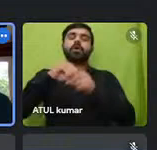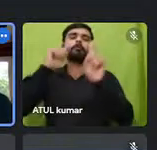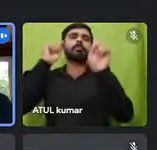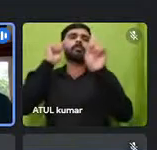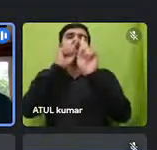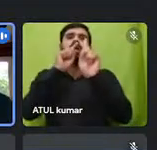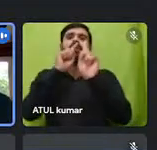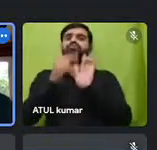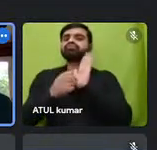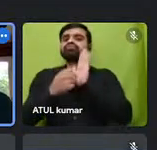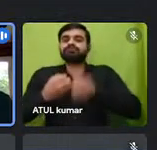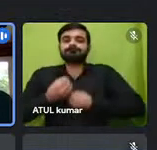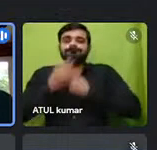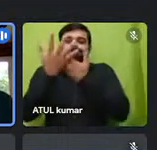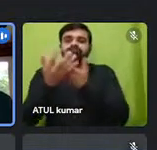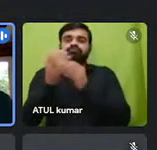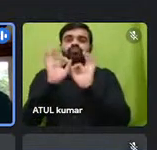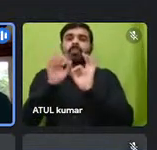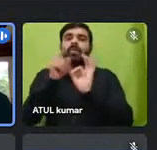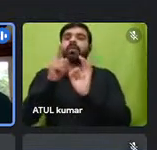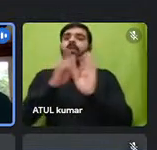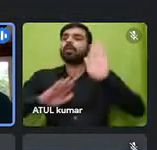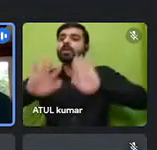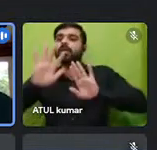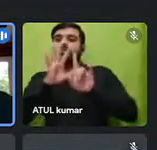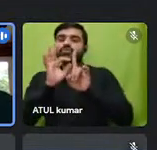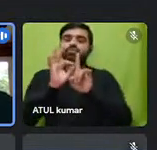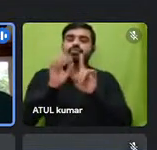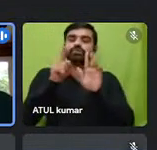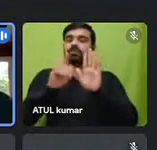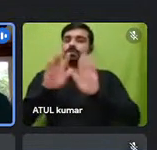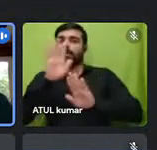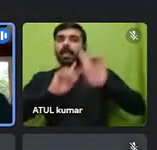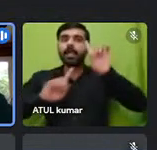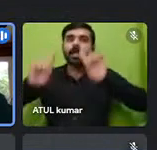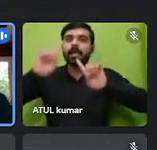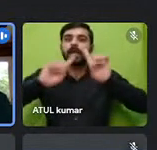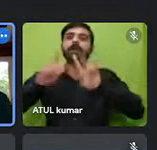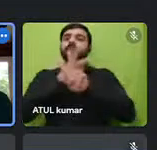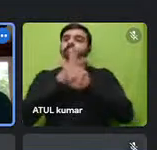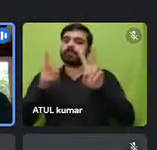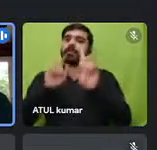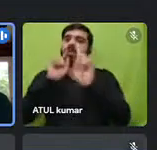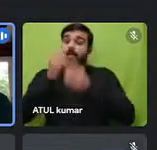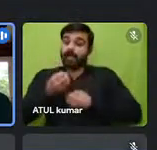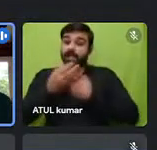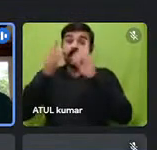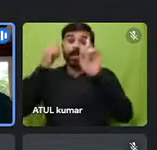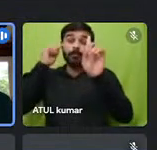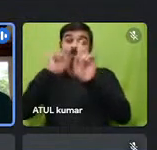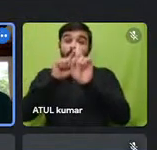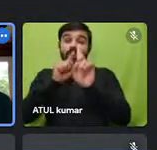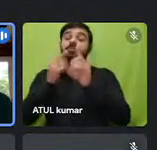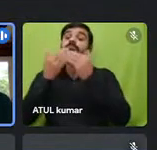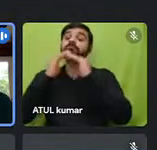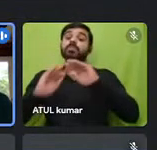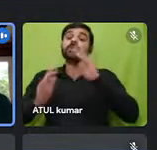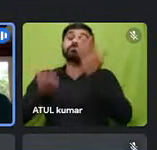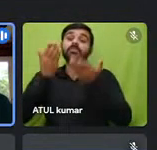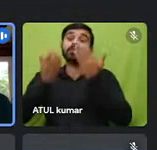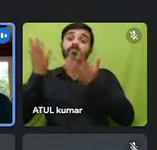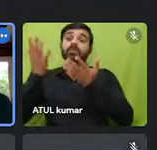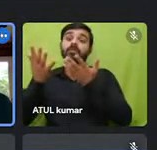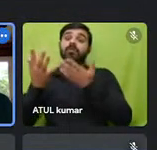object and perform the characteristic action with that object. So a child might hold